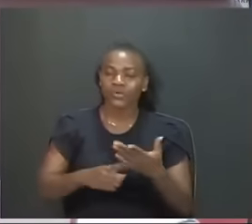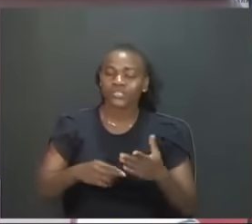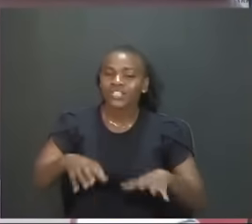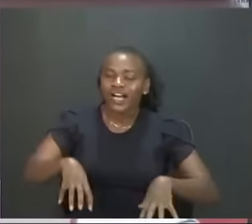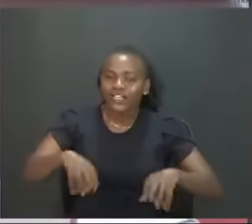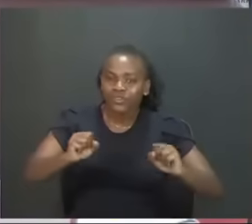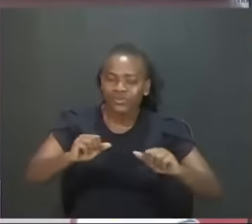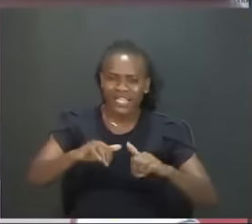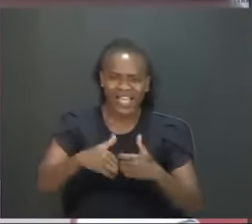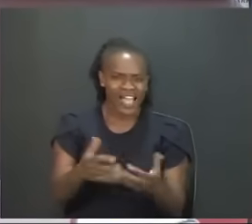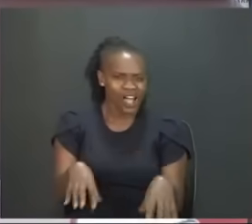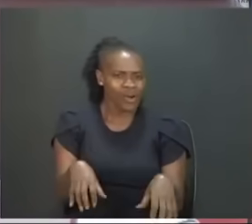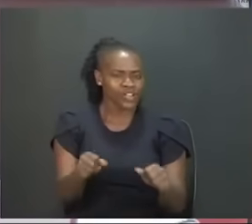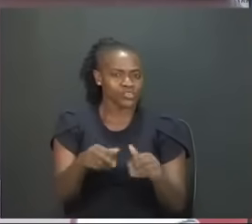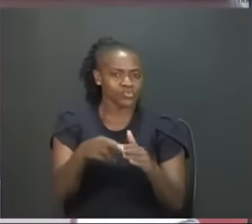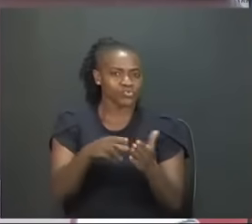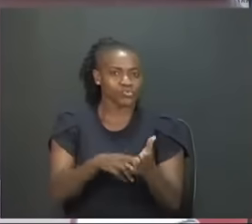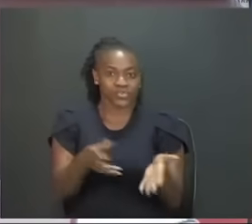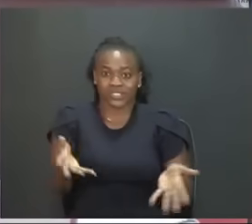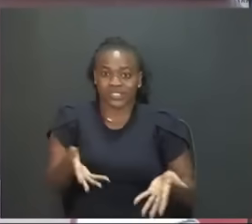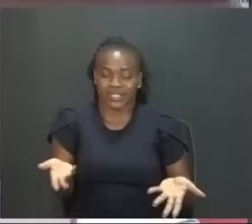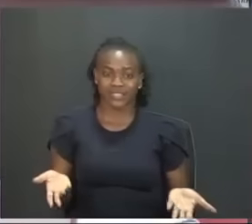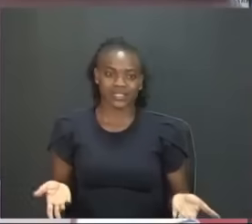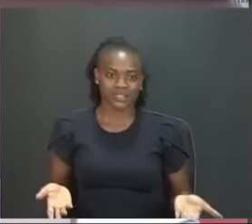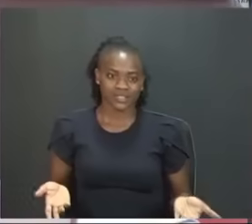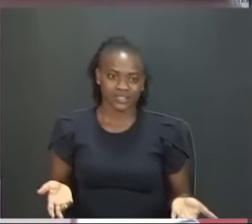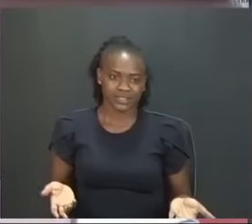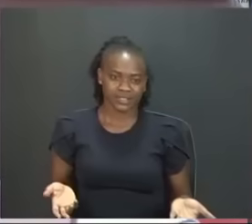we adopt reports in this house?